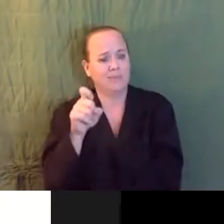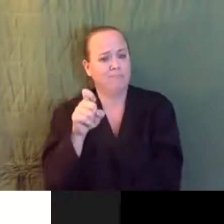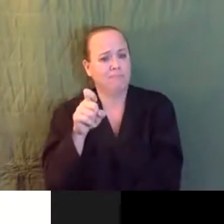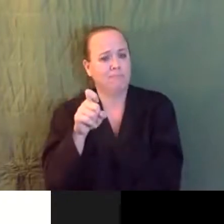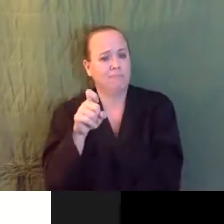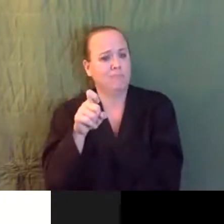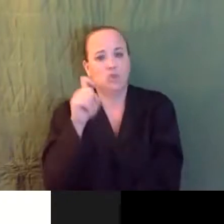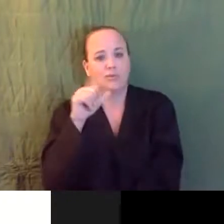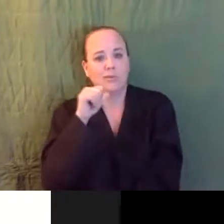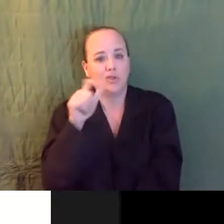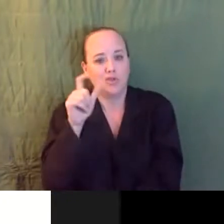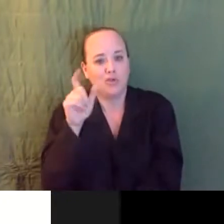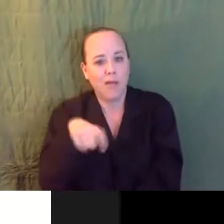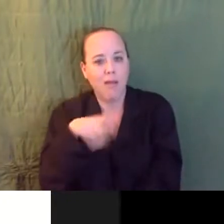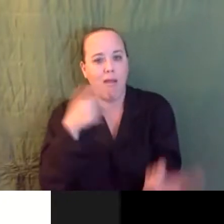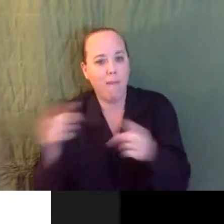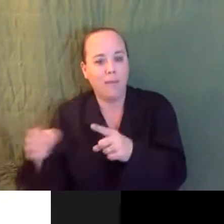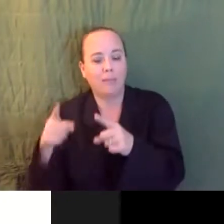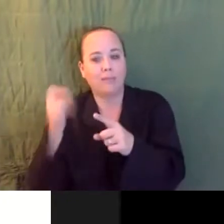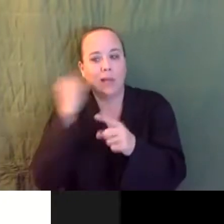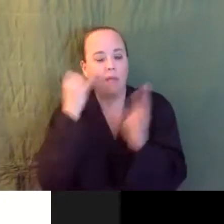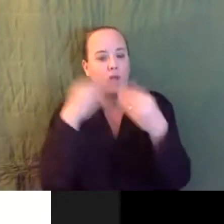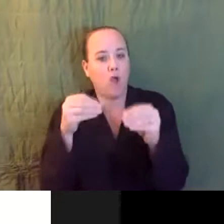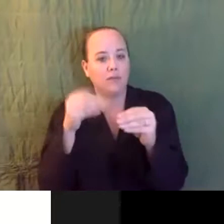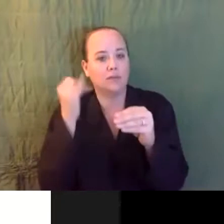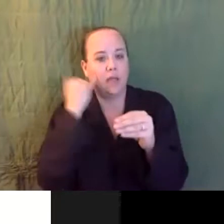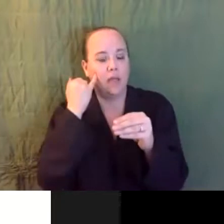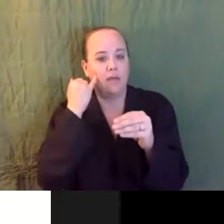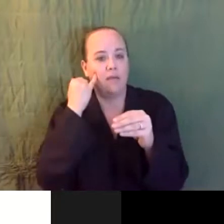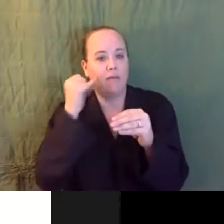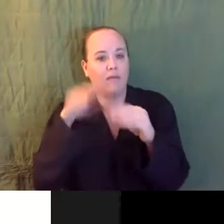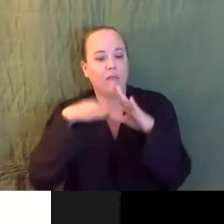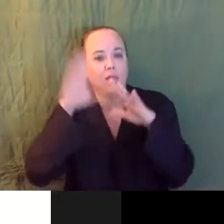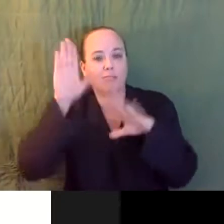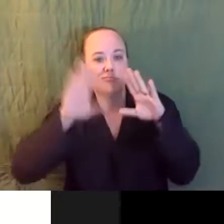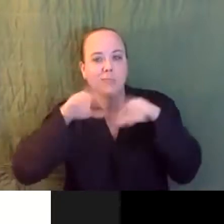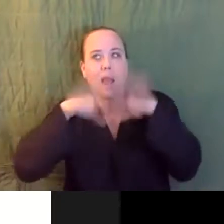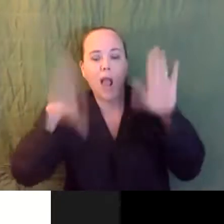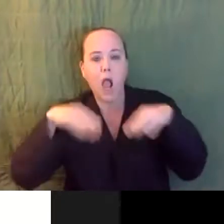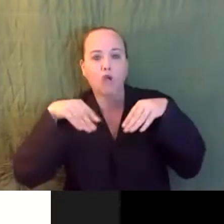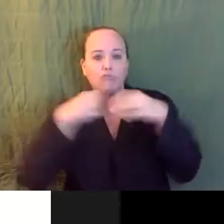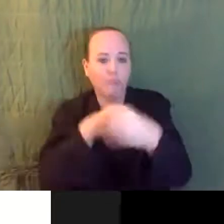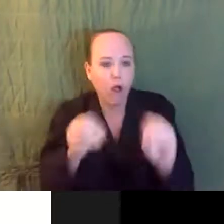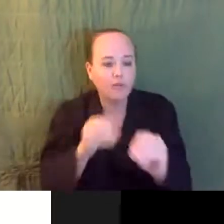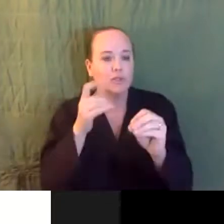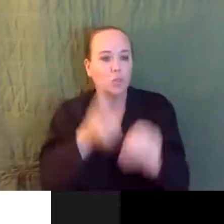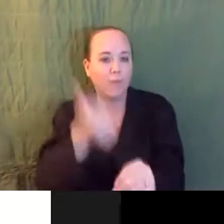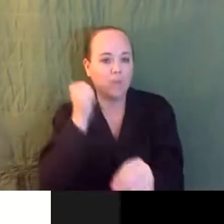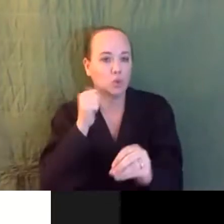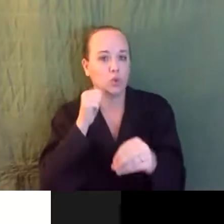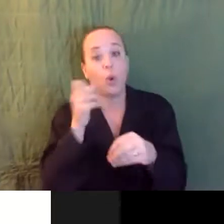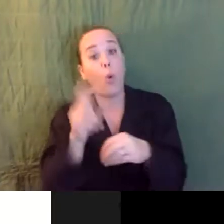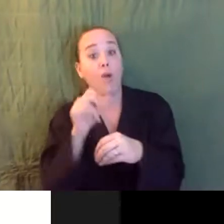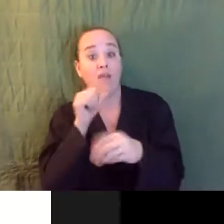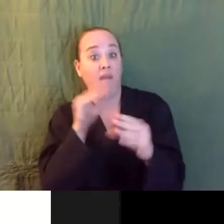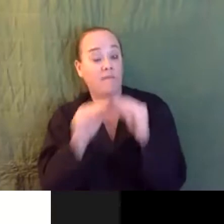that just shouldn't happen. And if offices, landlord offices and companies are out there refusing that or not addressing it, then that's, I think, where the city